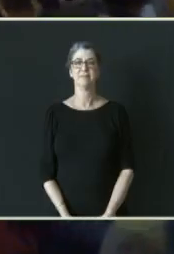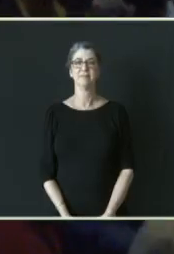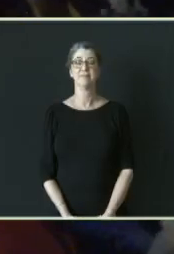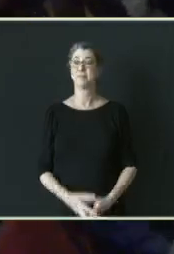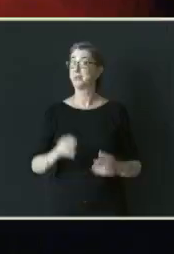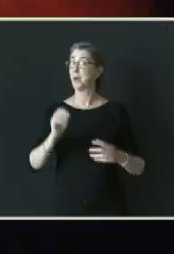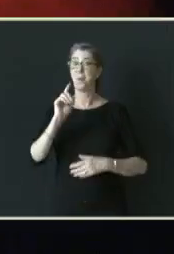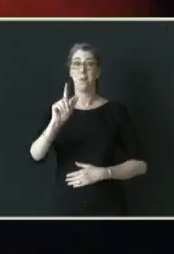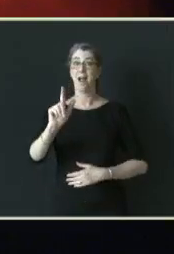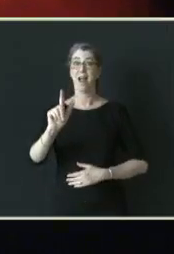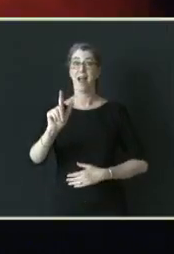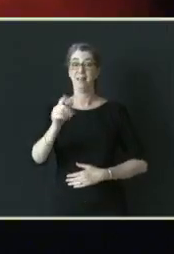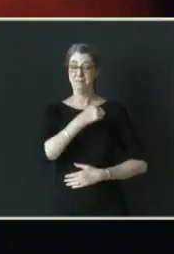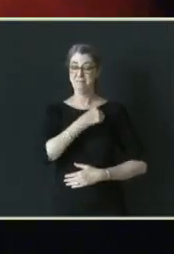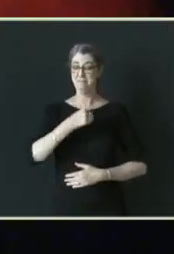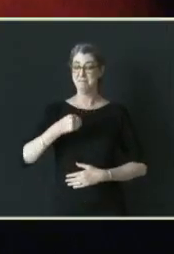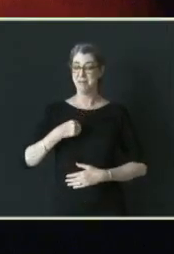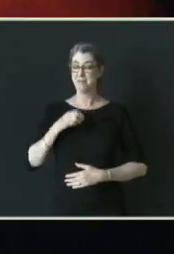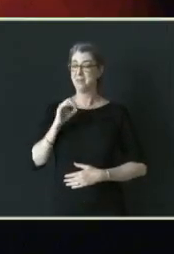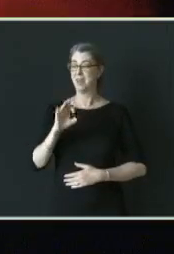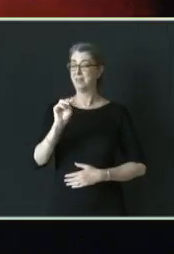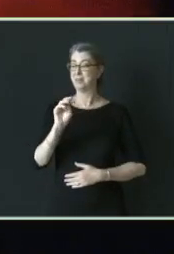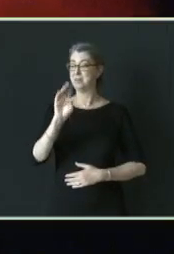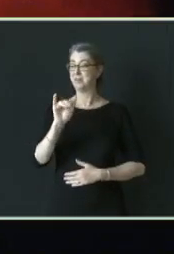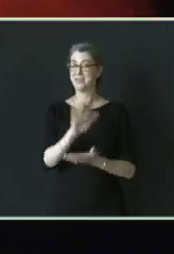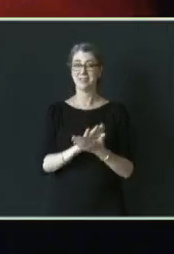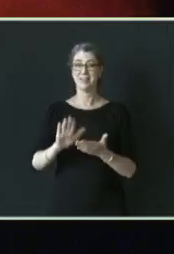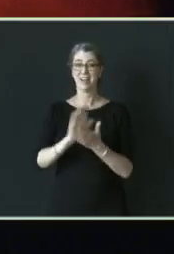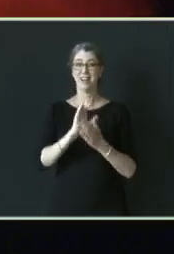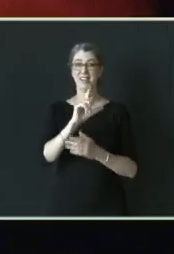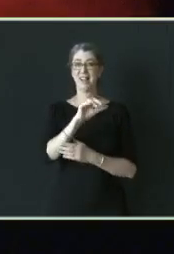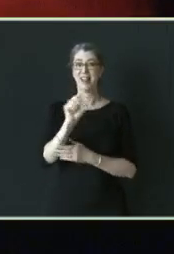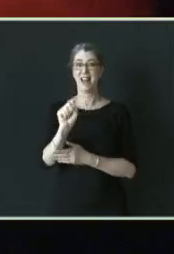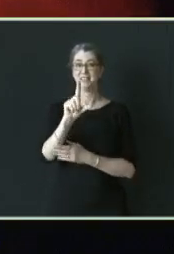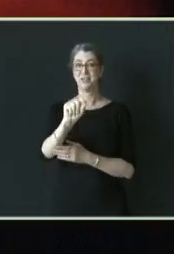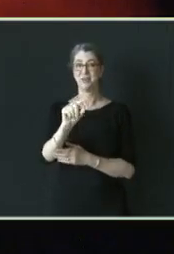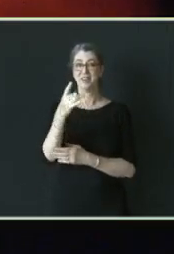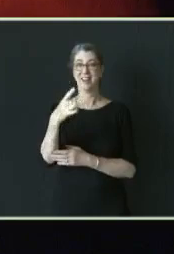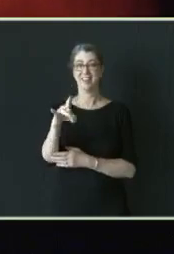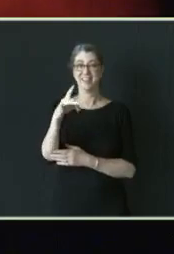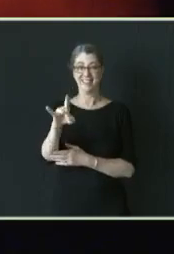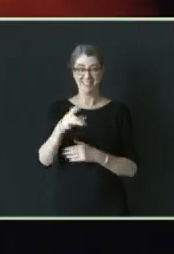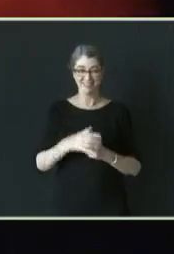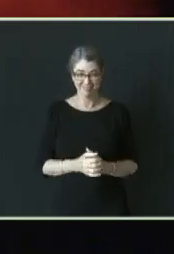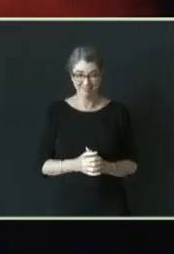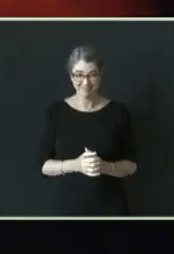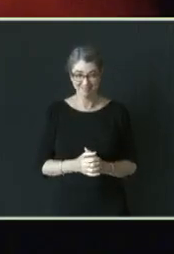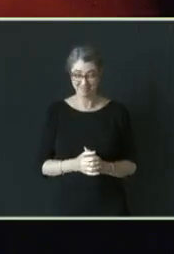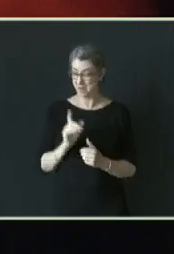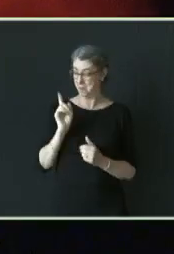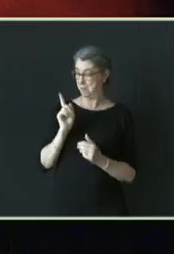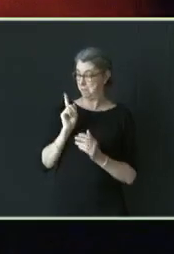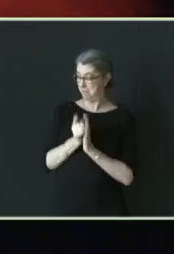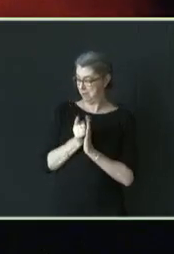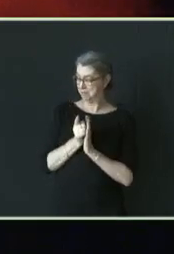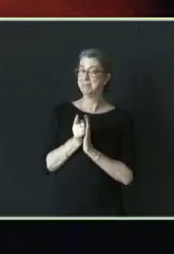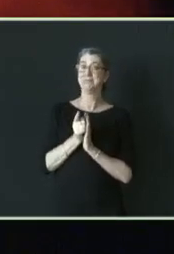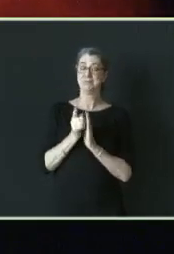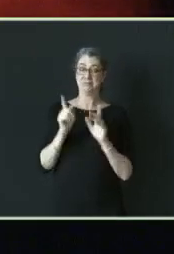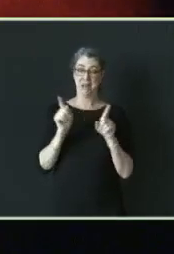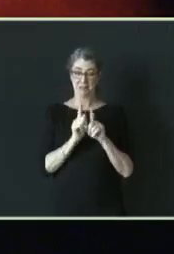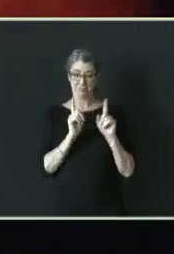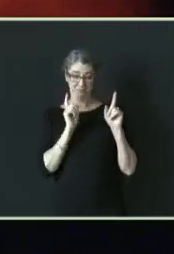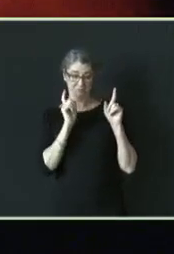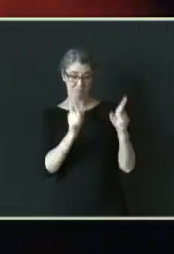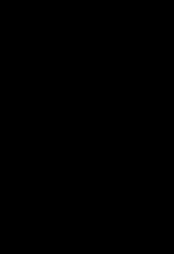Well, members of the Mercy College class of 2018, in just a moment, as I confer